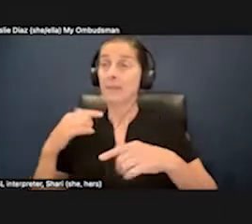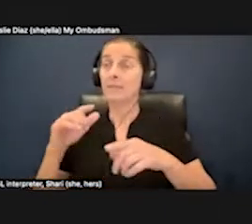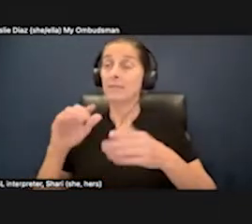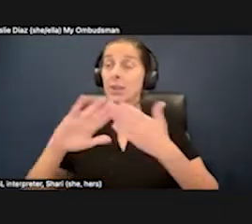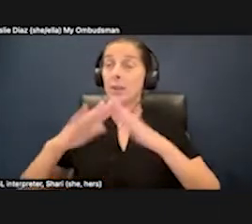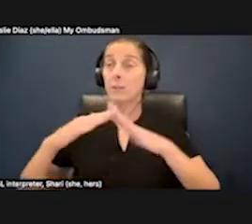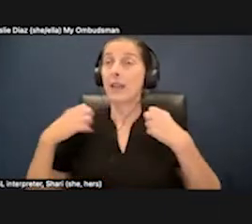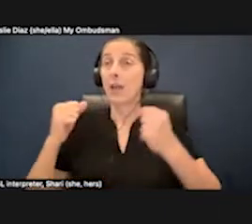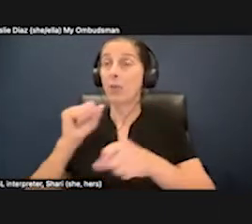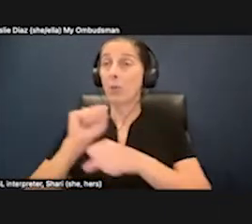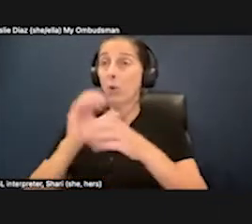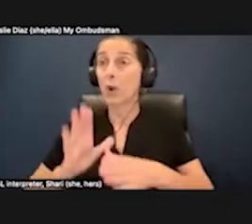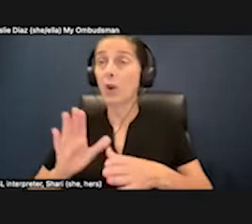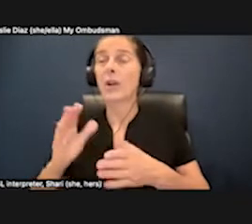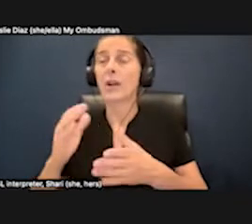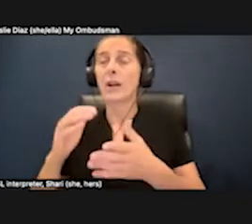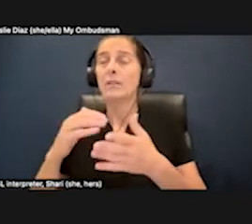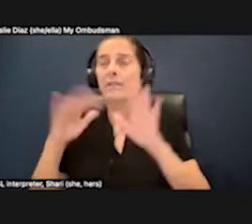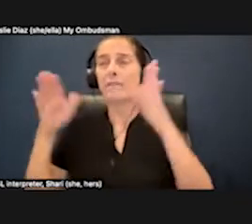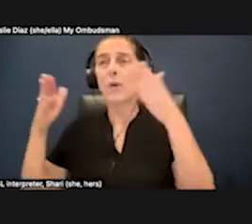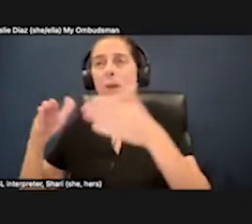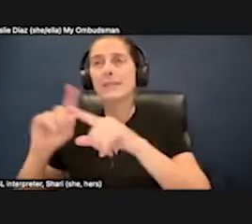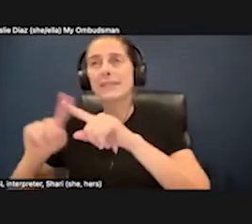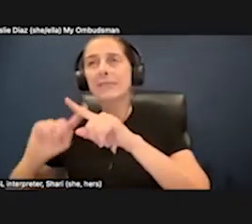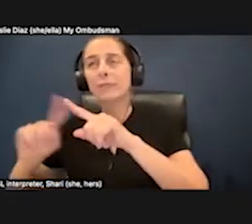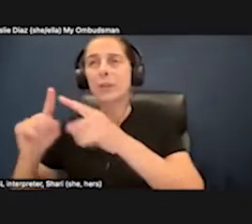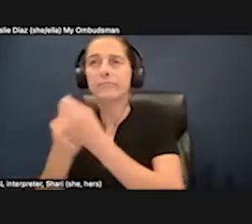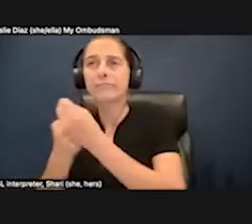kind of non-medical resources, such as,